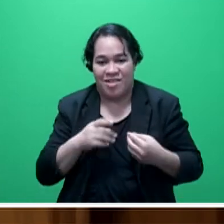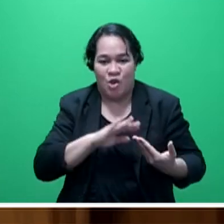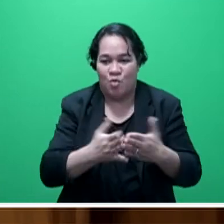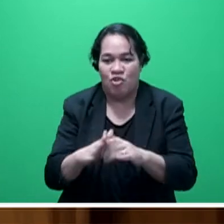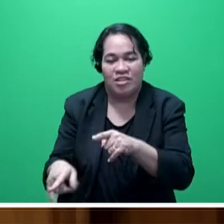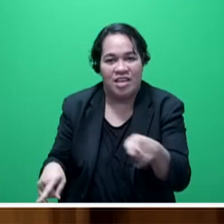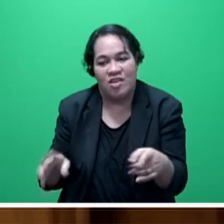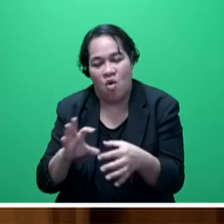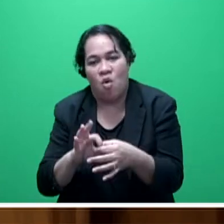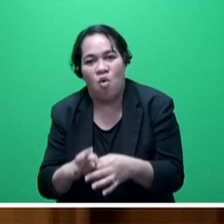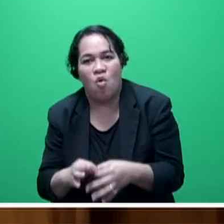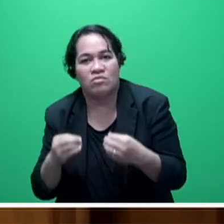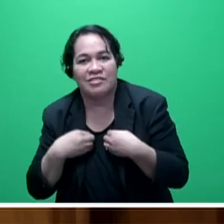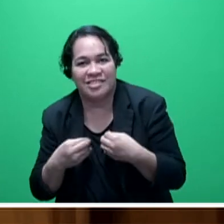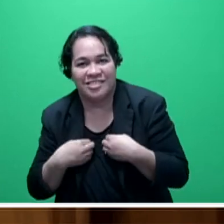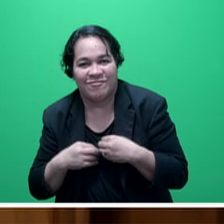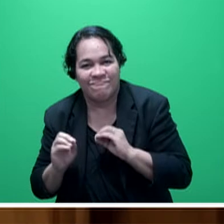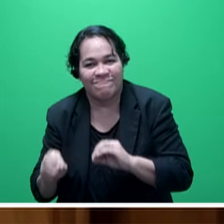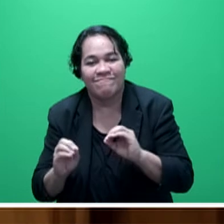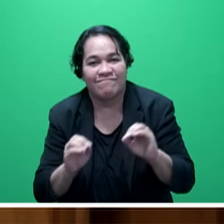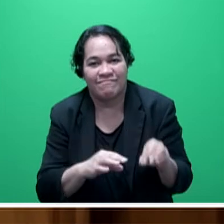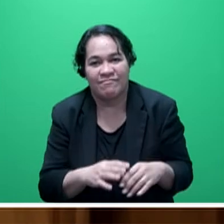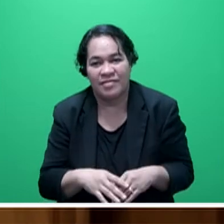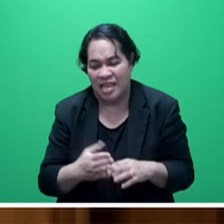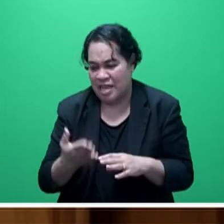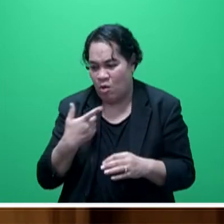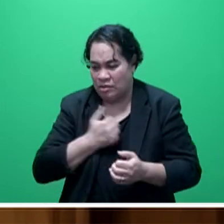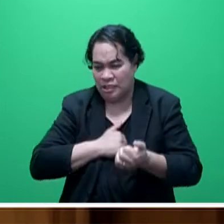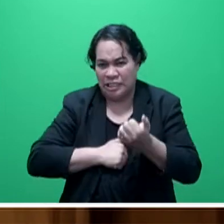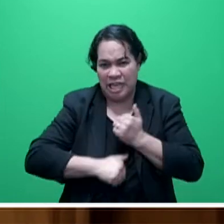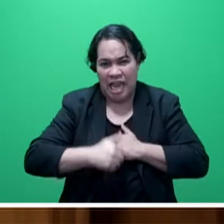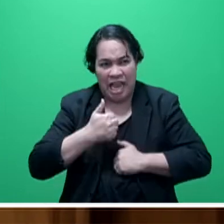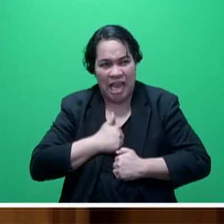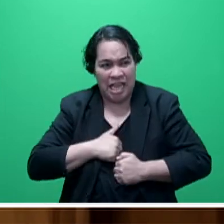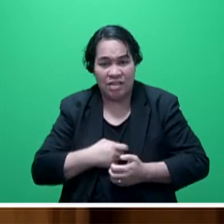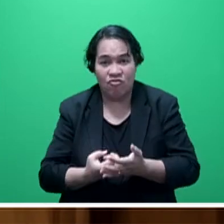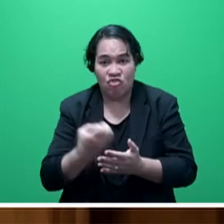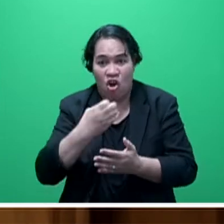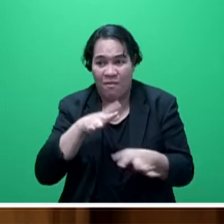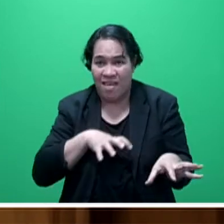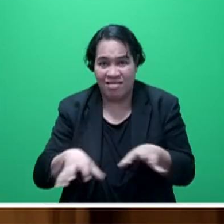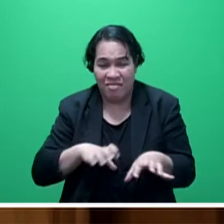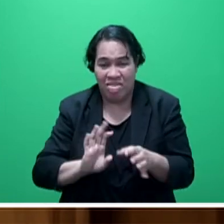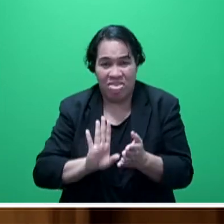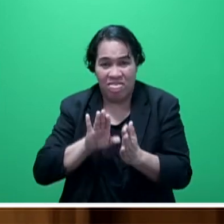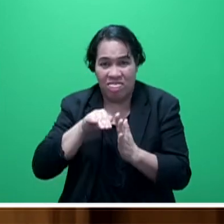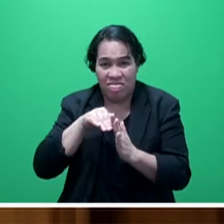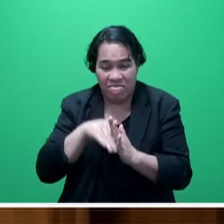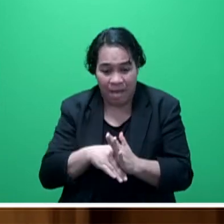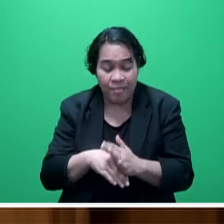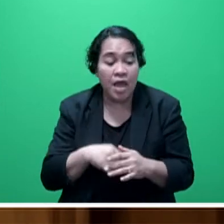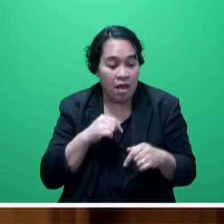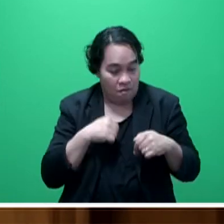farming. Honourable Speaker, with the current struggles of decline and economic activity, the Ministry of Fisheries